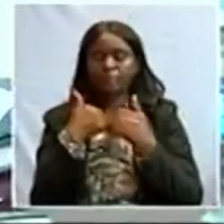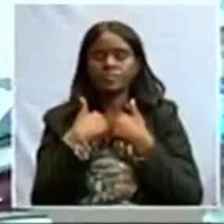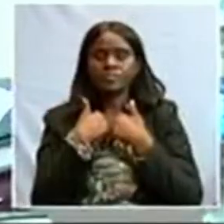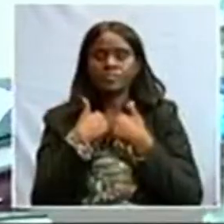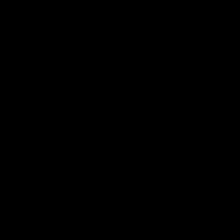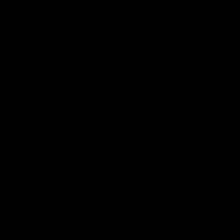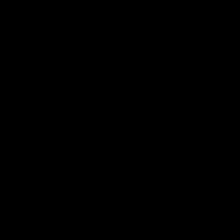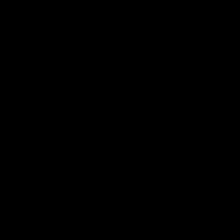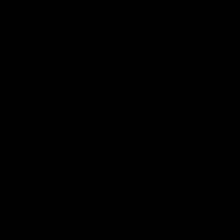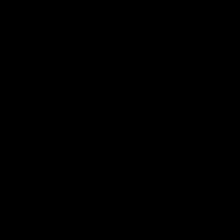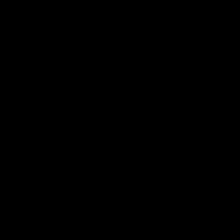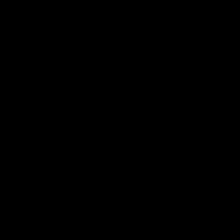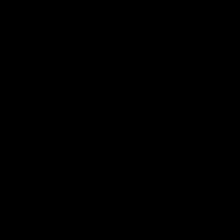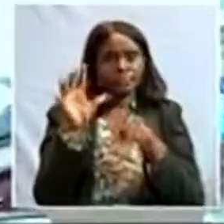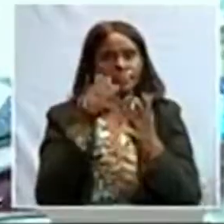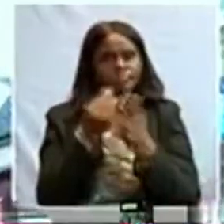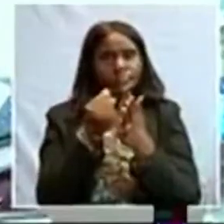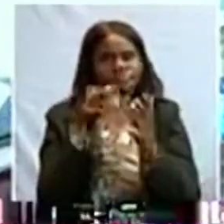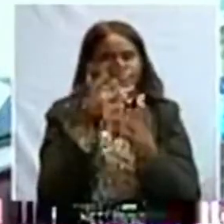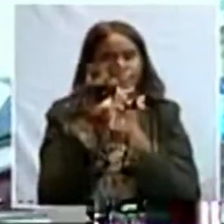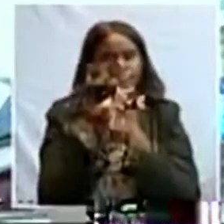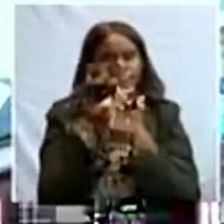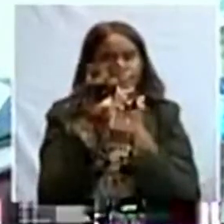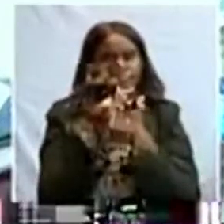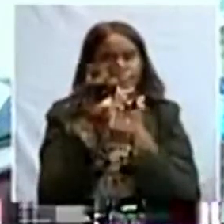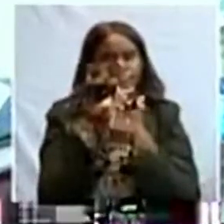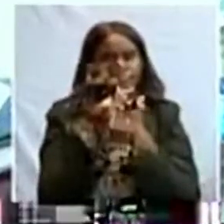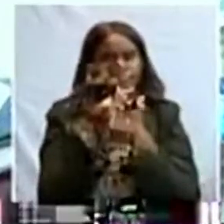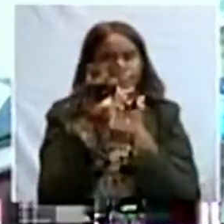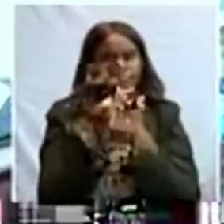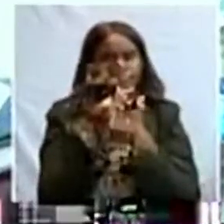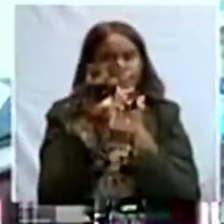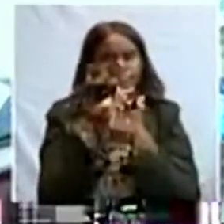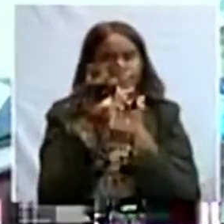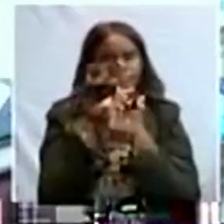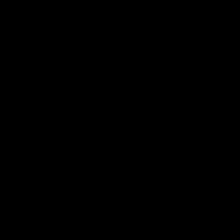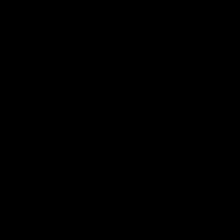the disbursement of funds, and in this regard I wish to